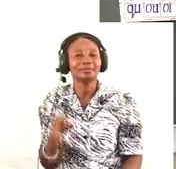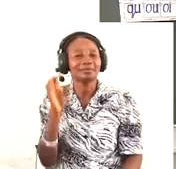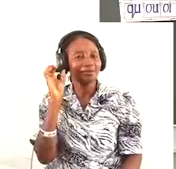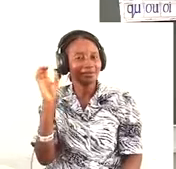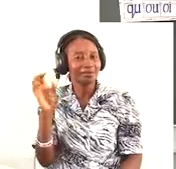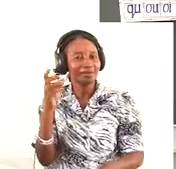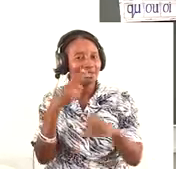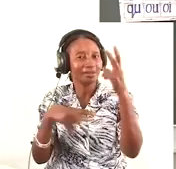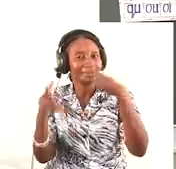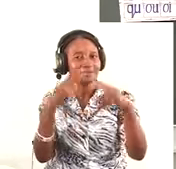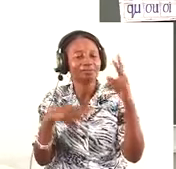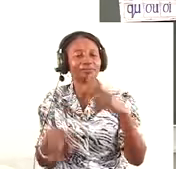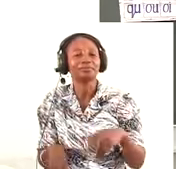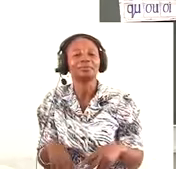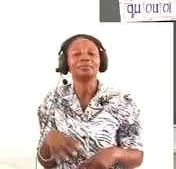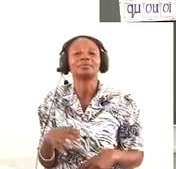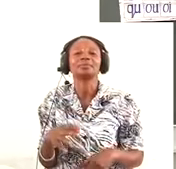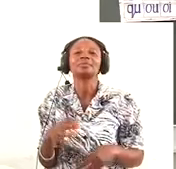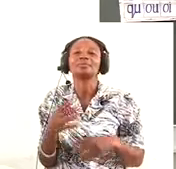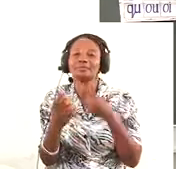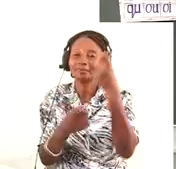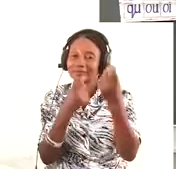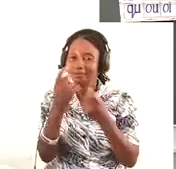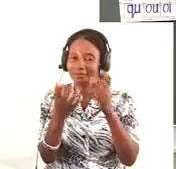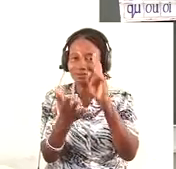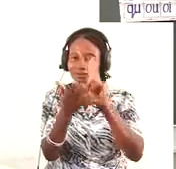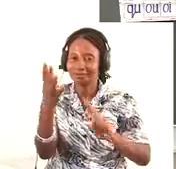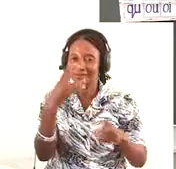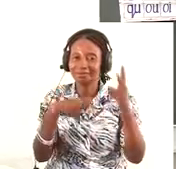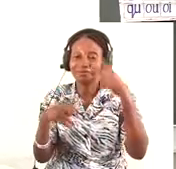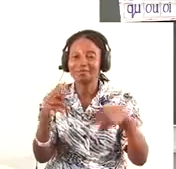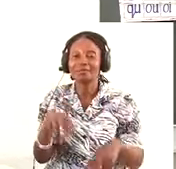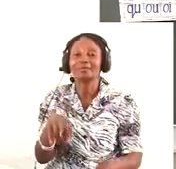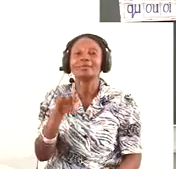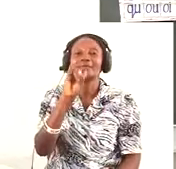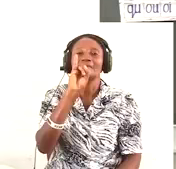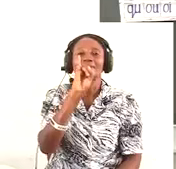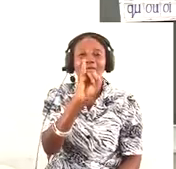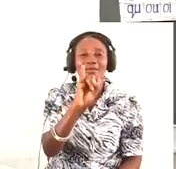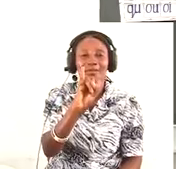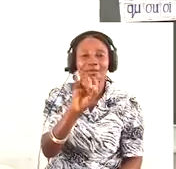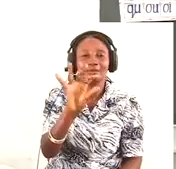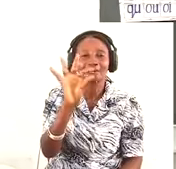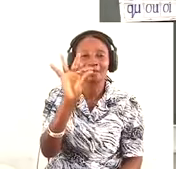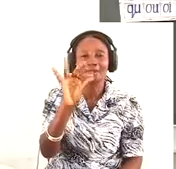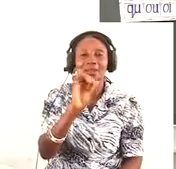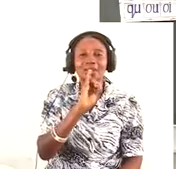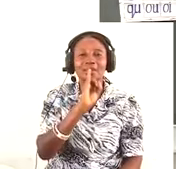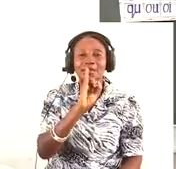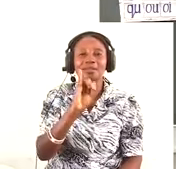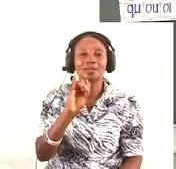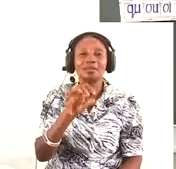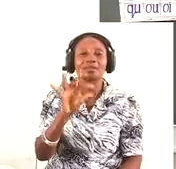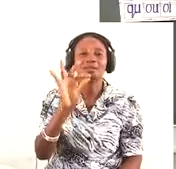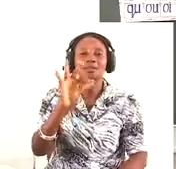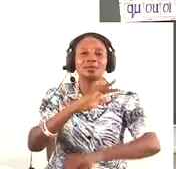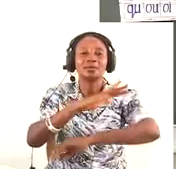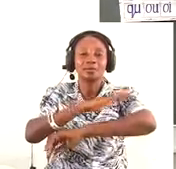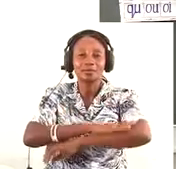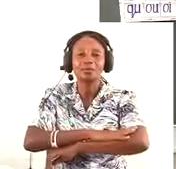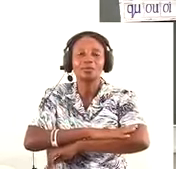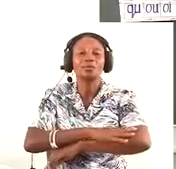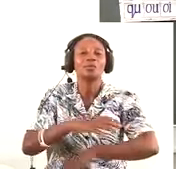you hear the story? Can I read it once more? It is the school's summer